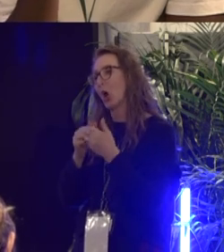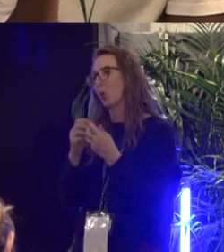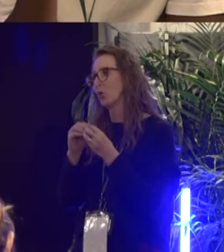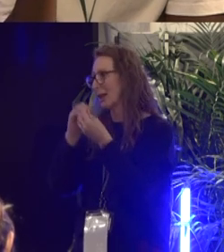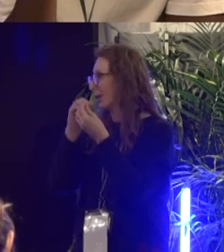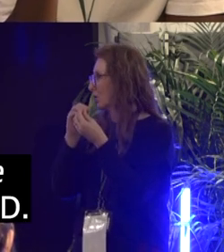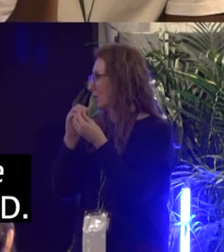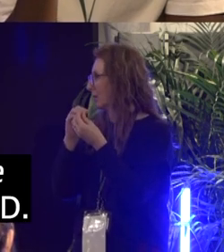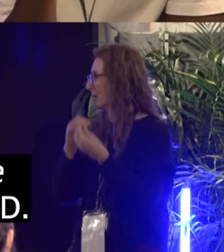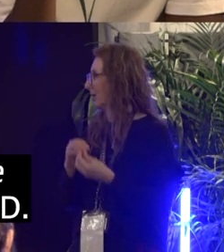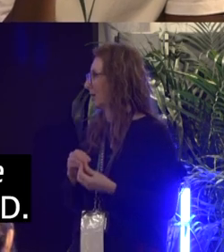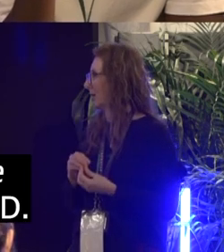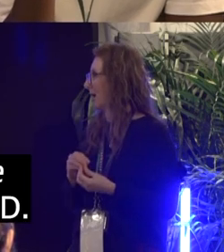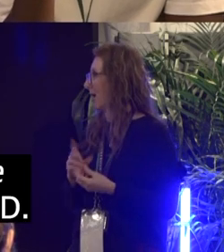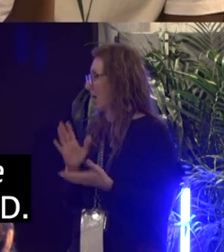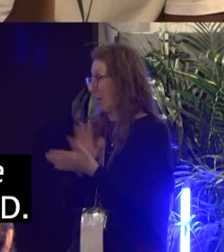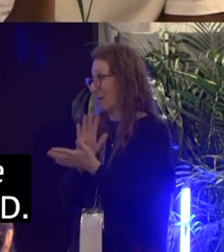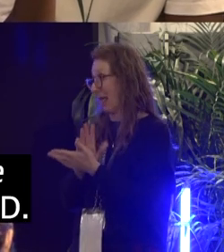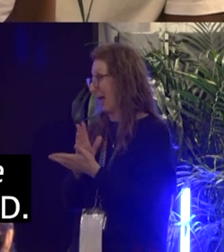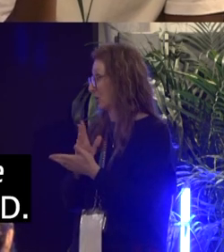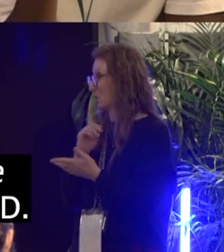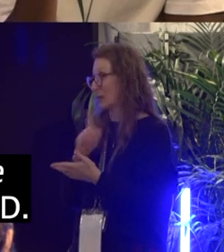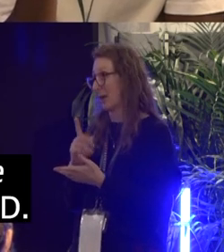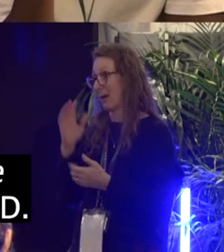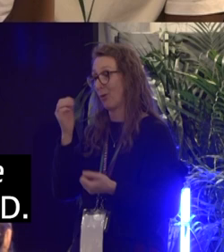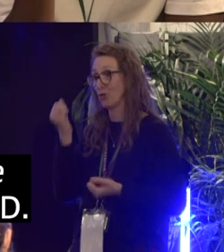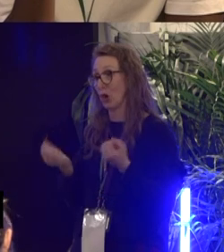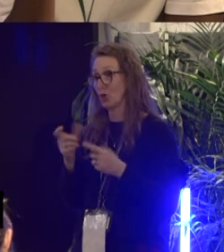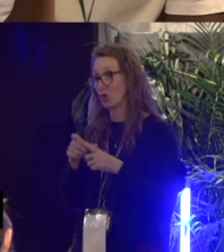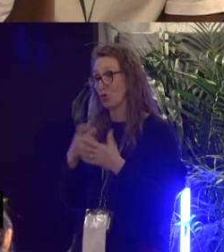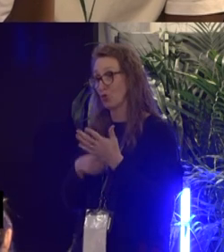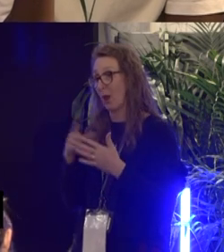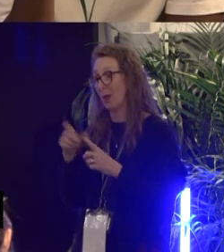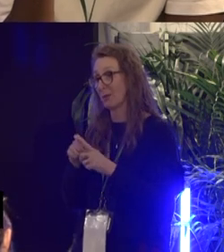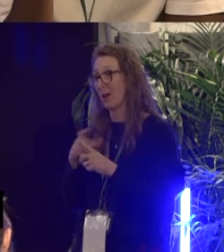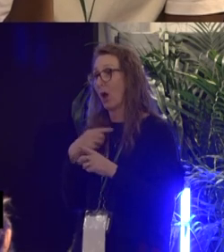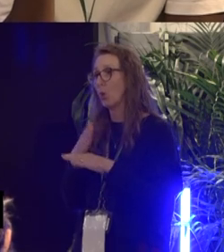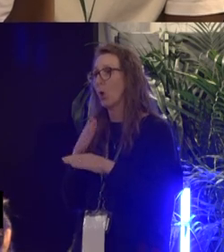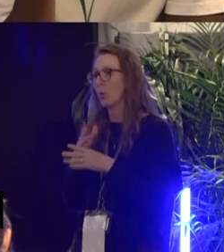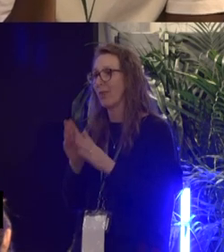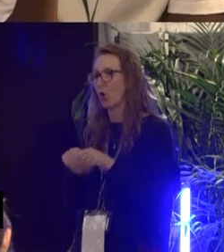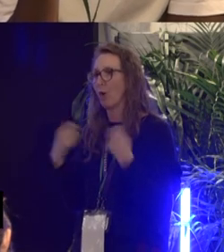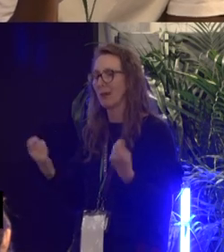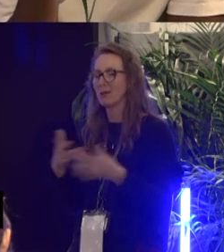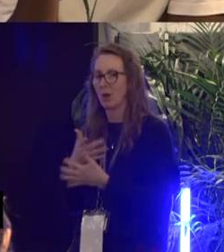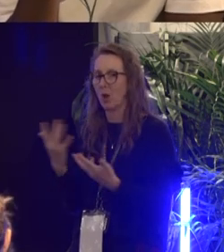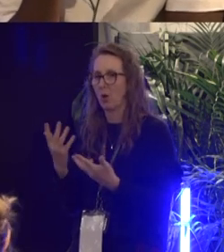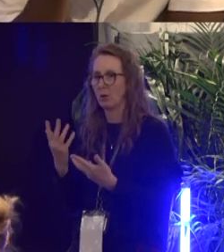about a minute. And I'm glad that you mentioned Judge Dredd because it's a callback on 2000 AD. So I grew up reading comics a lot.